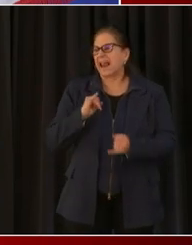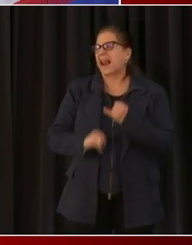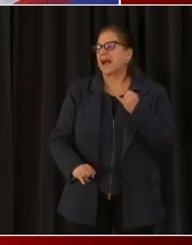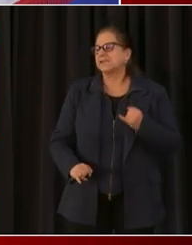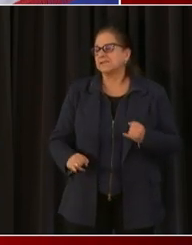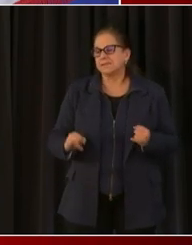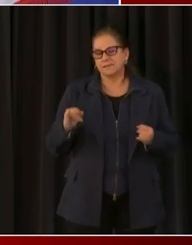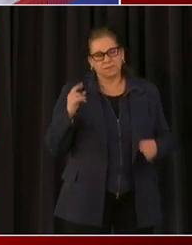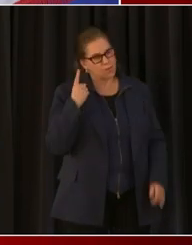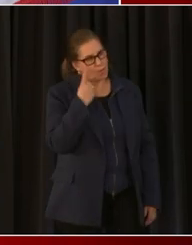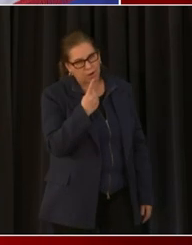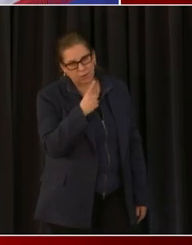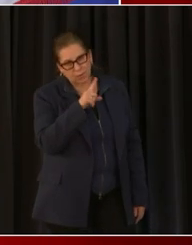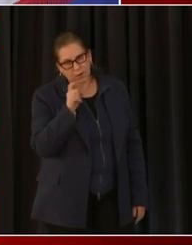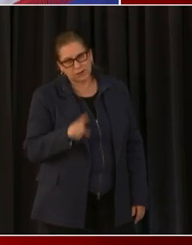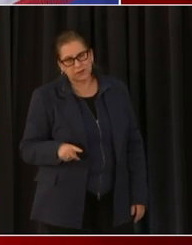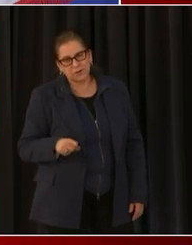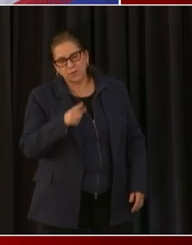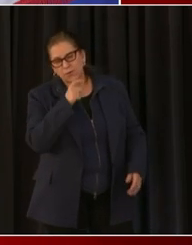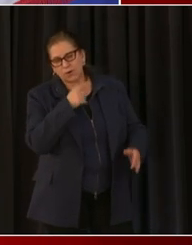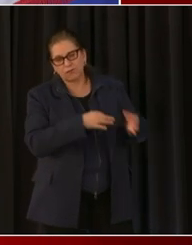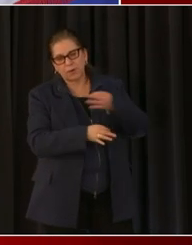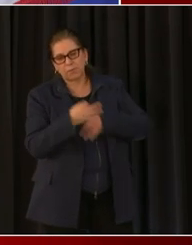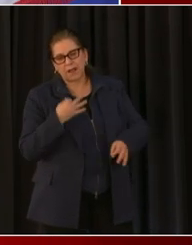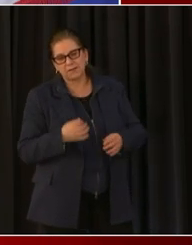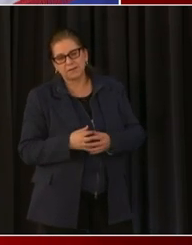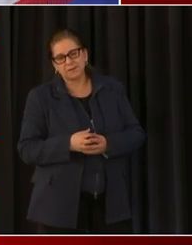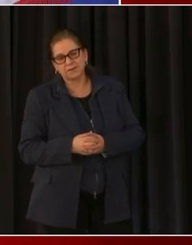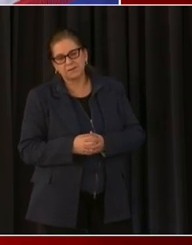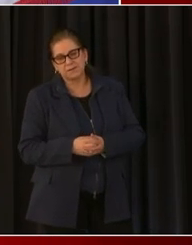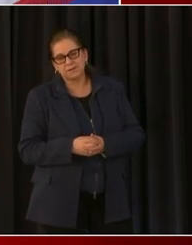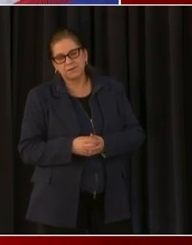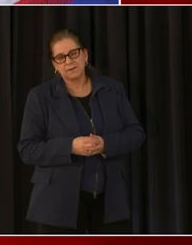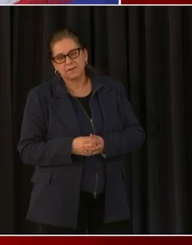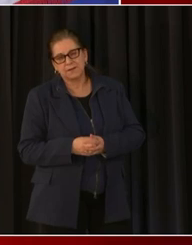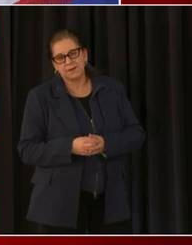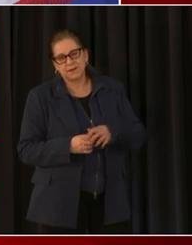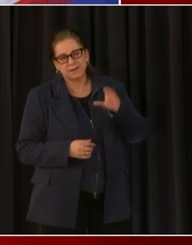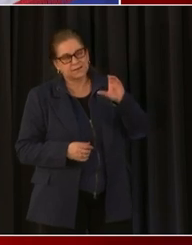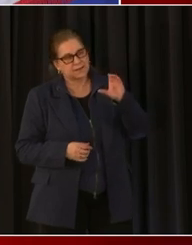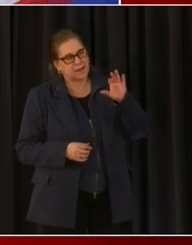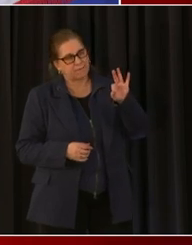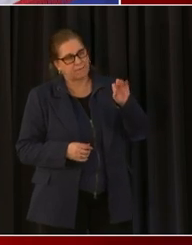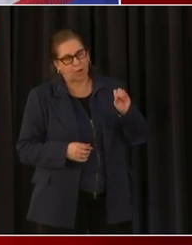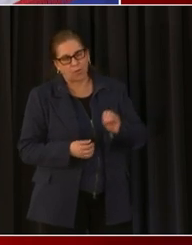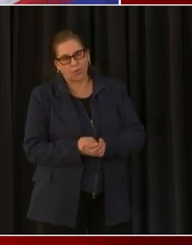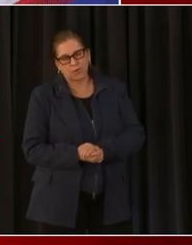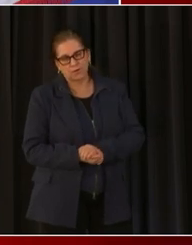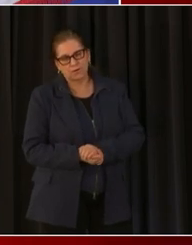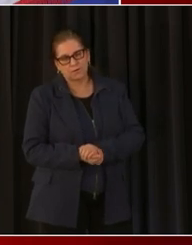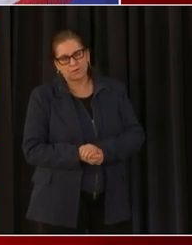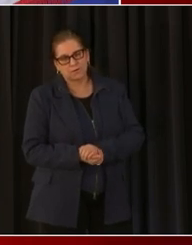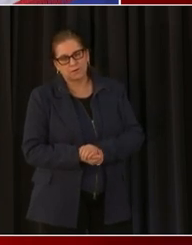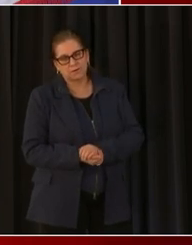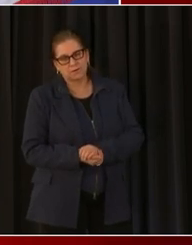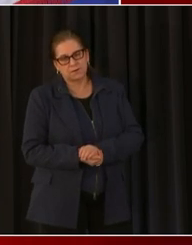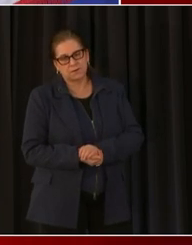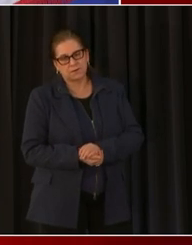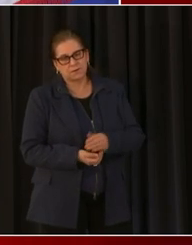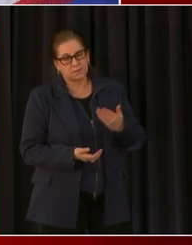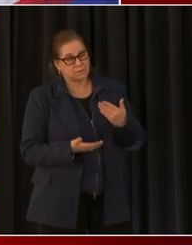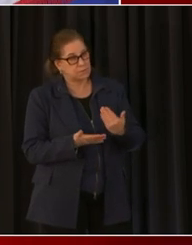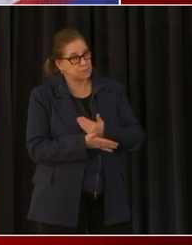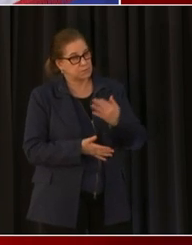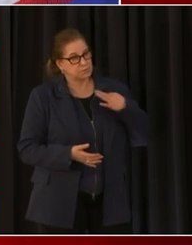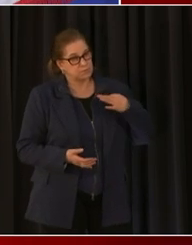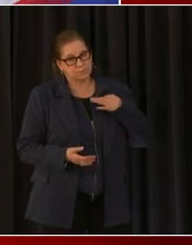you. Any idea who's going to replace outgoing CFO DeWitt? And are any that you're willing to share right now? Well,